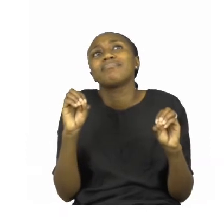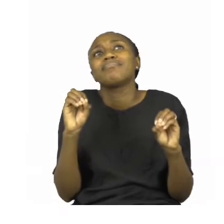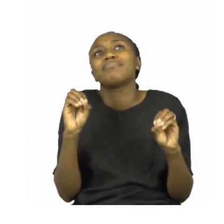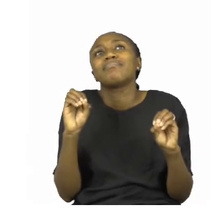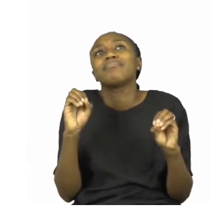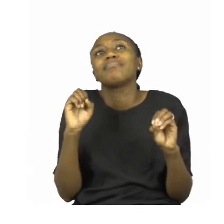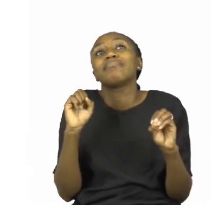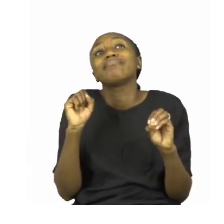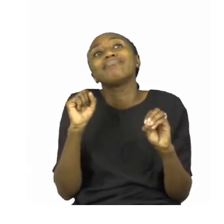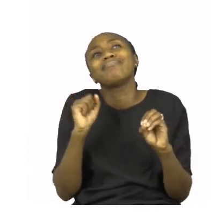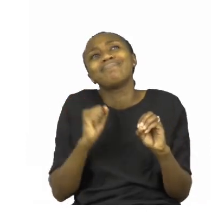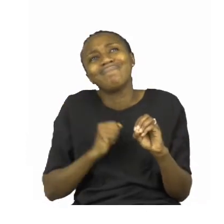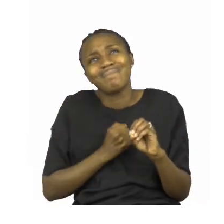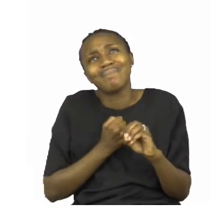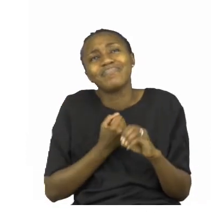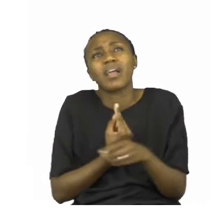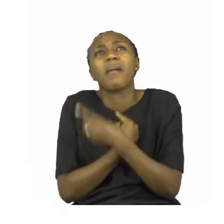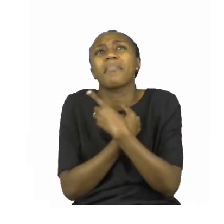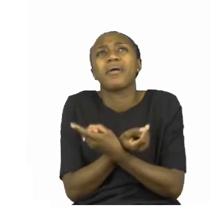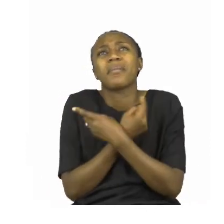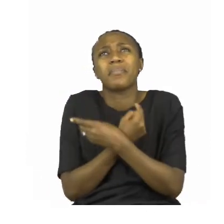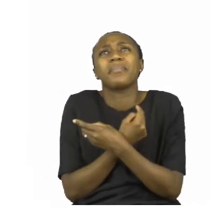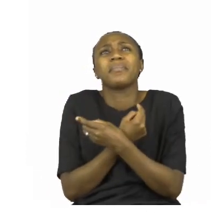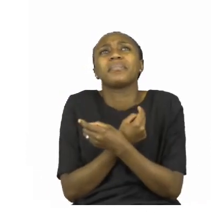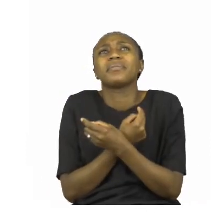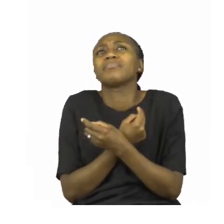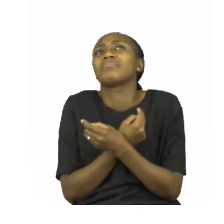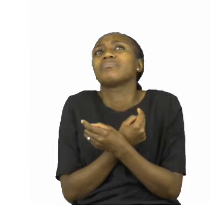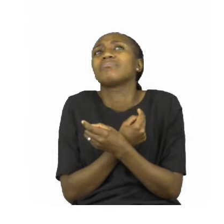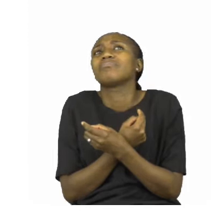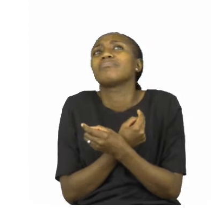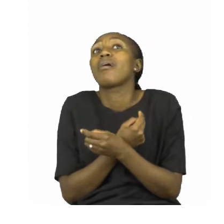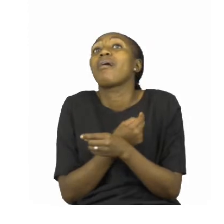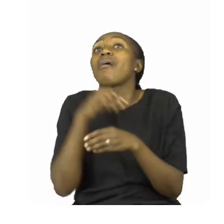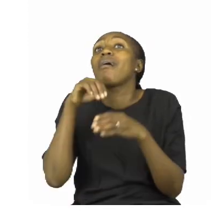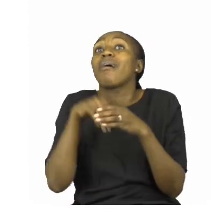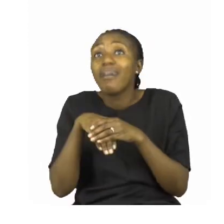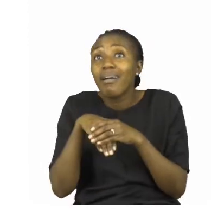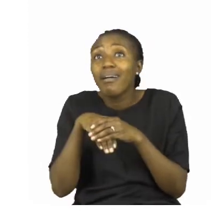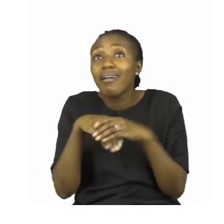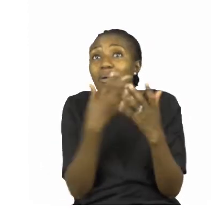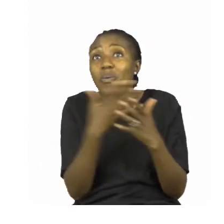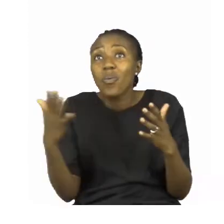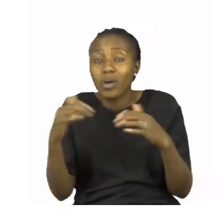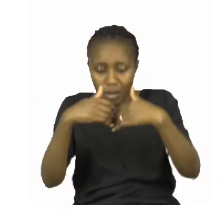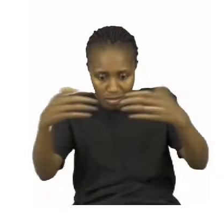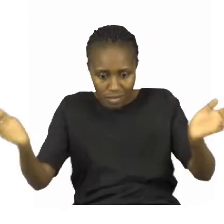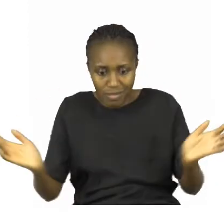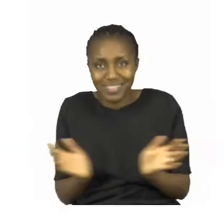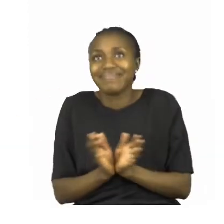there. My teddy bear was in the tub.